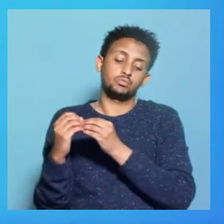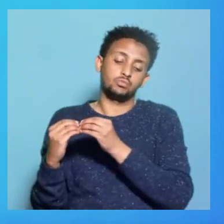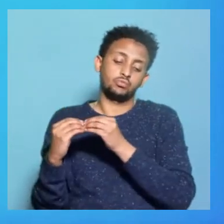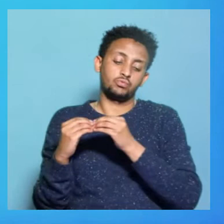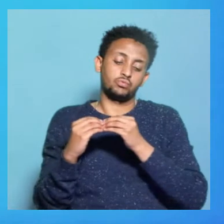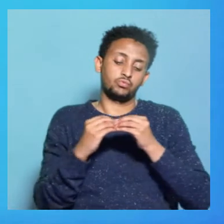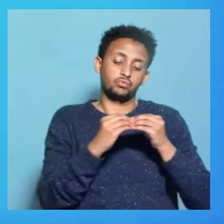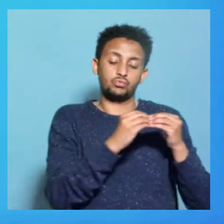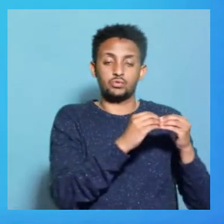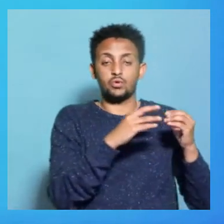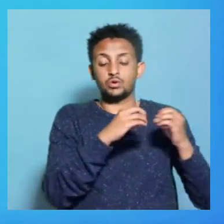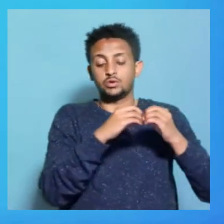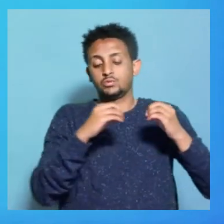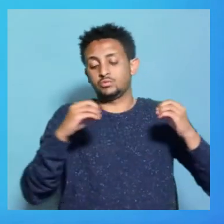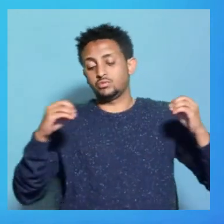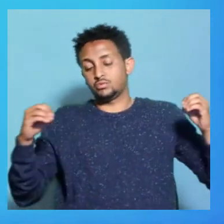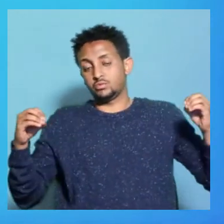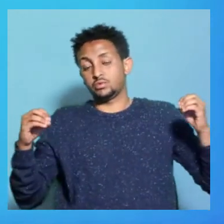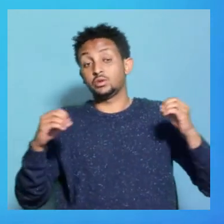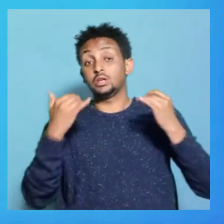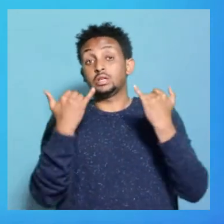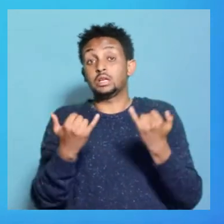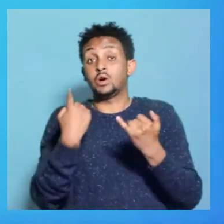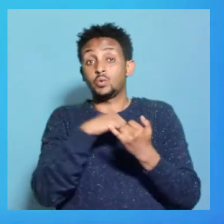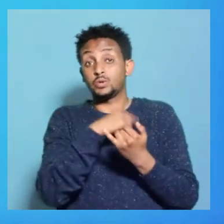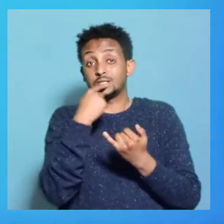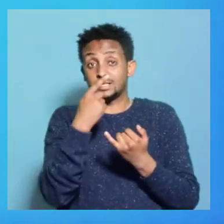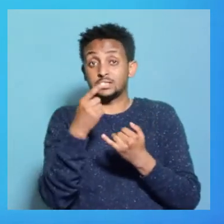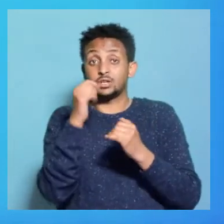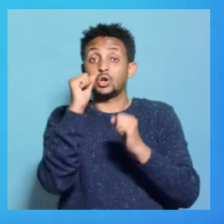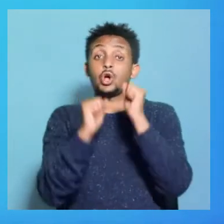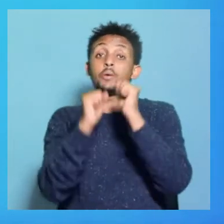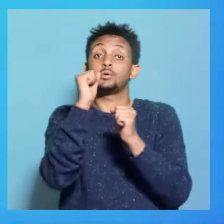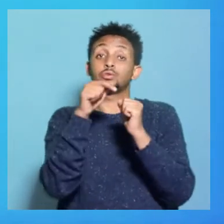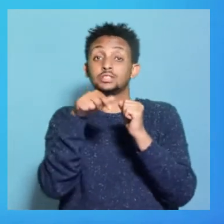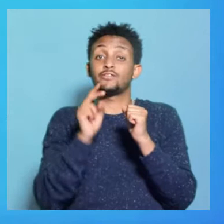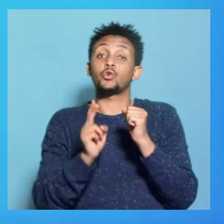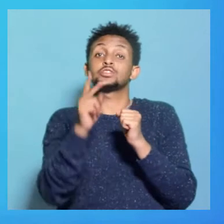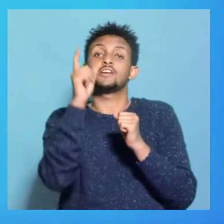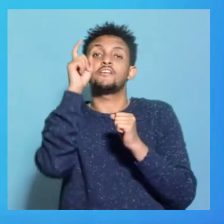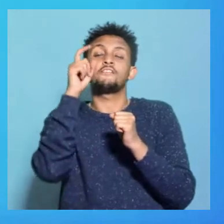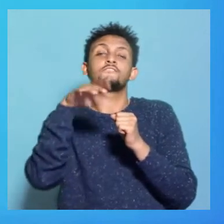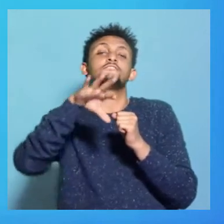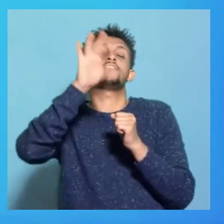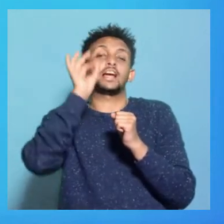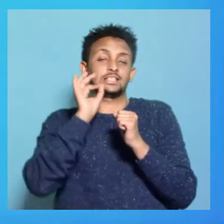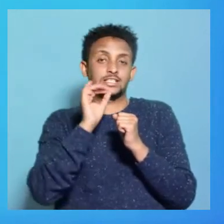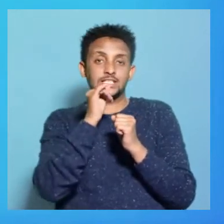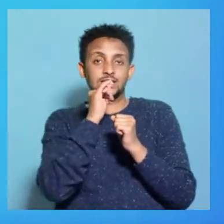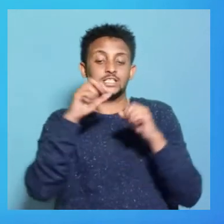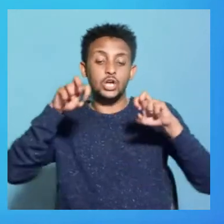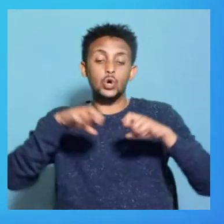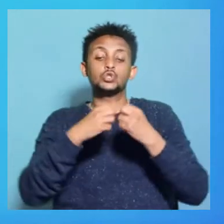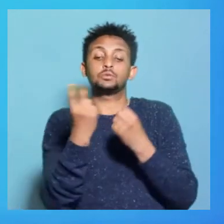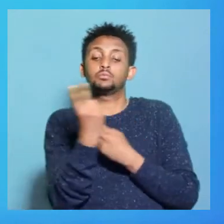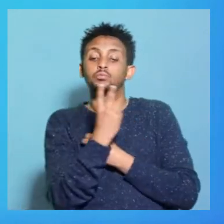with 1 meter per second. Now it says compute the velocity or try to find the velocity if the collision